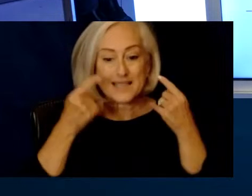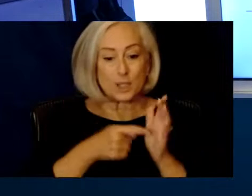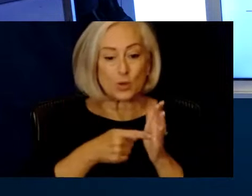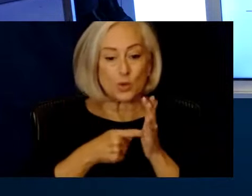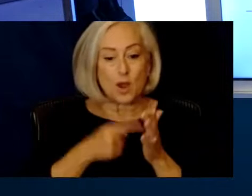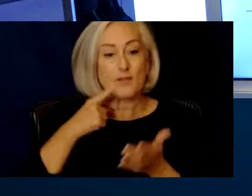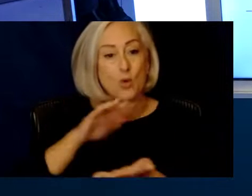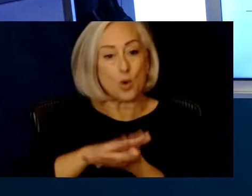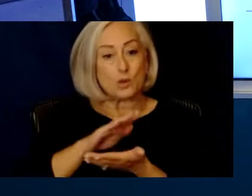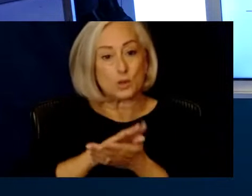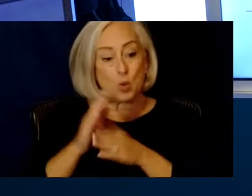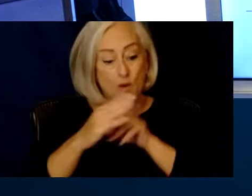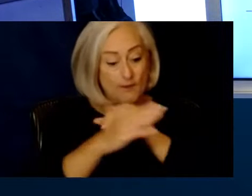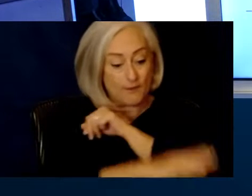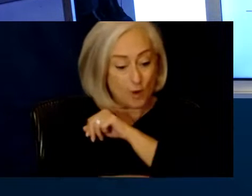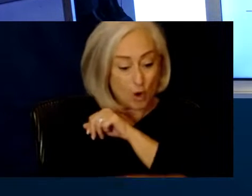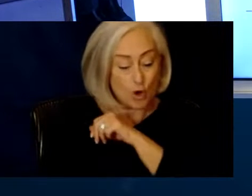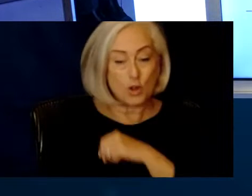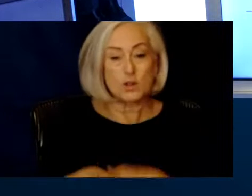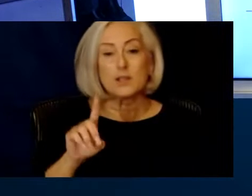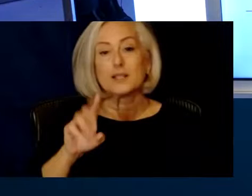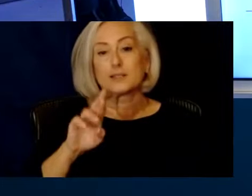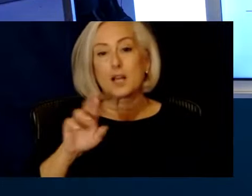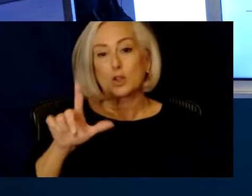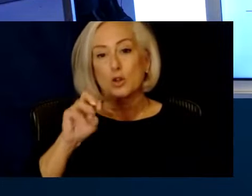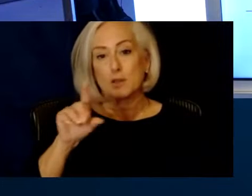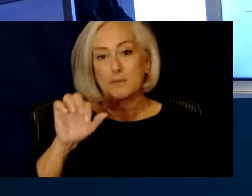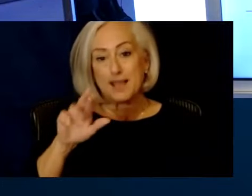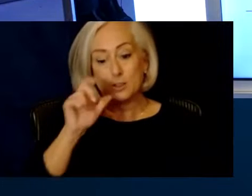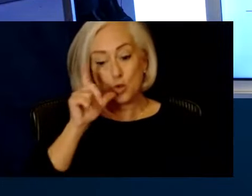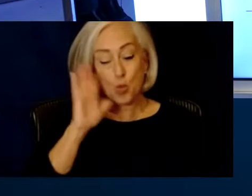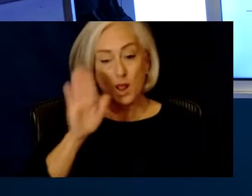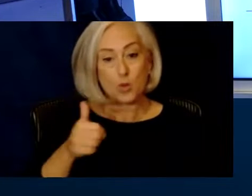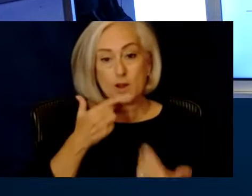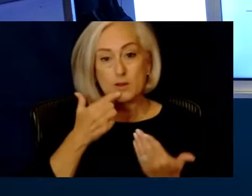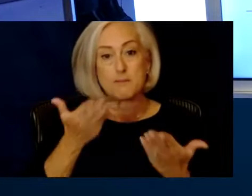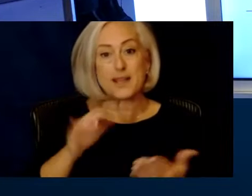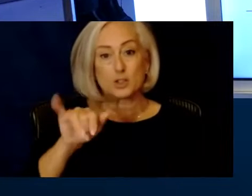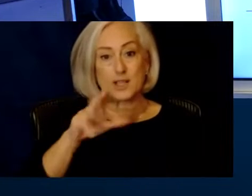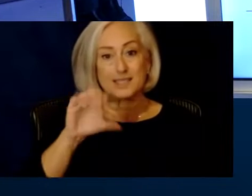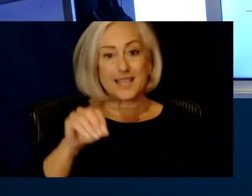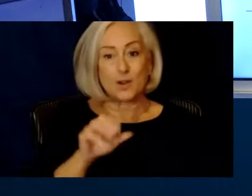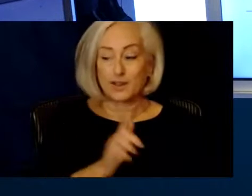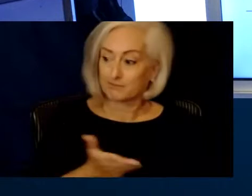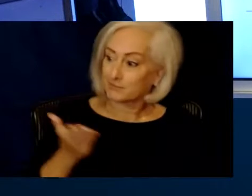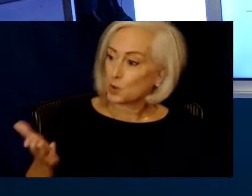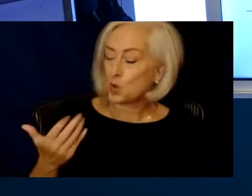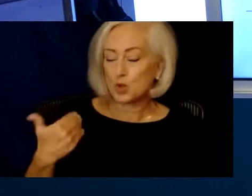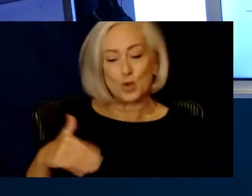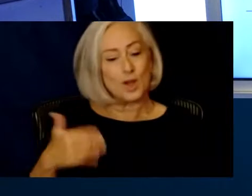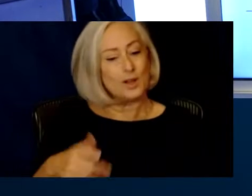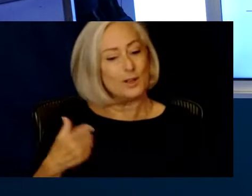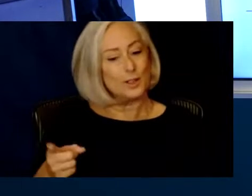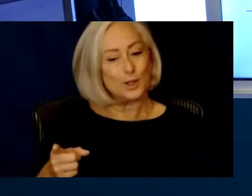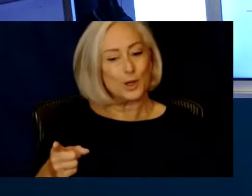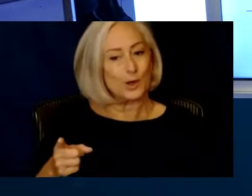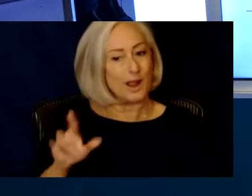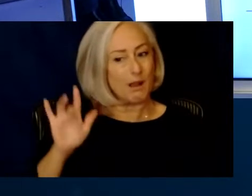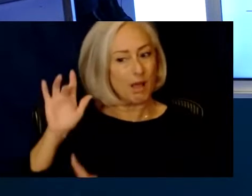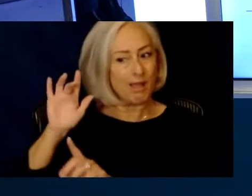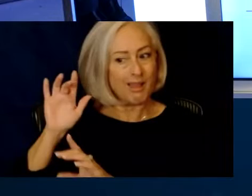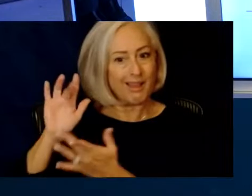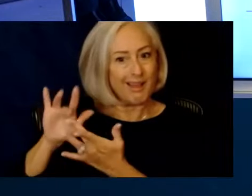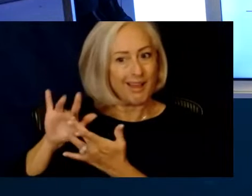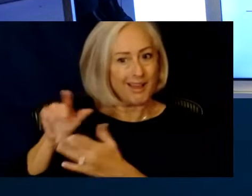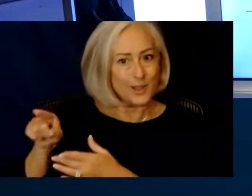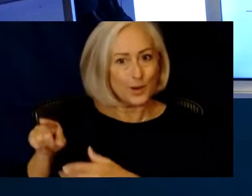fall? Will Dr. Lamaster recommend it in Johnson County? Okay, you're going to be on the hot seat. Yeah. Here we go. So we've had I a got lot my of tape recorder going